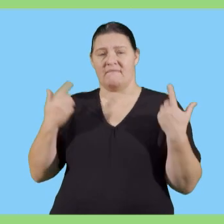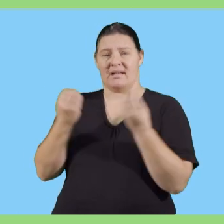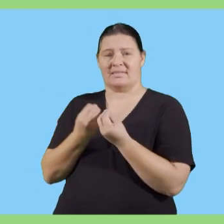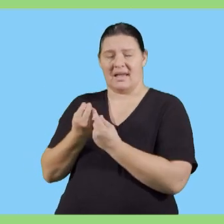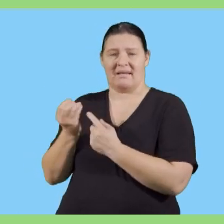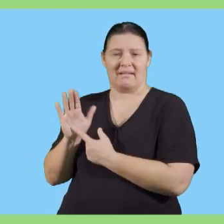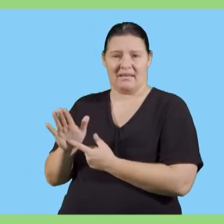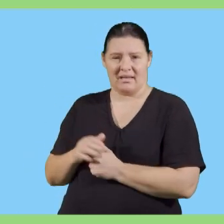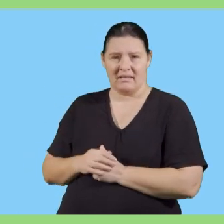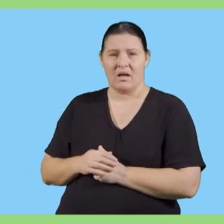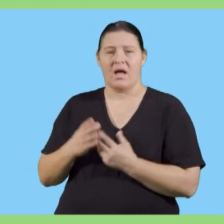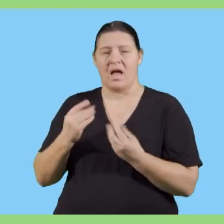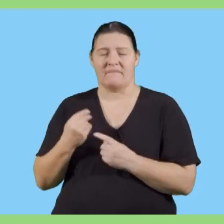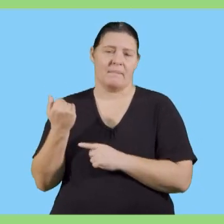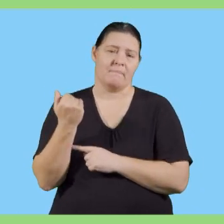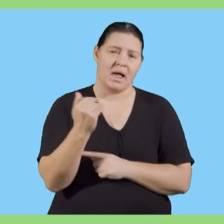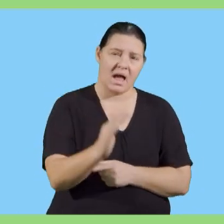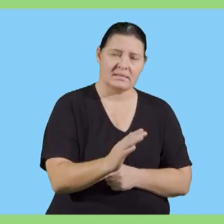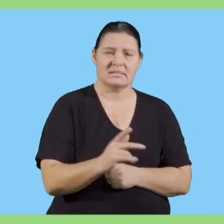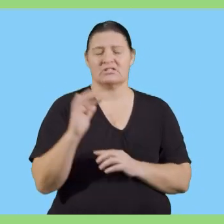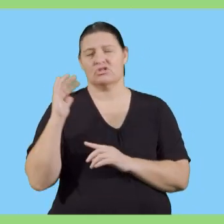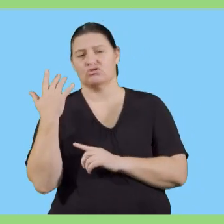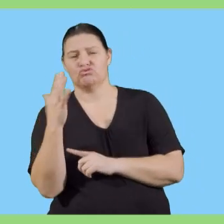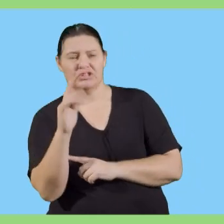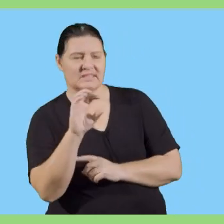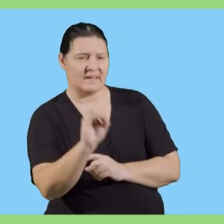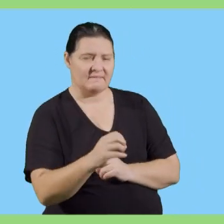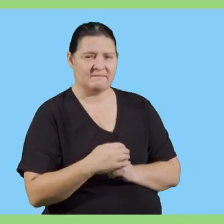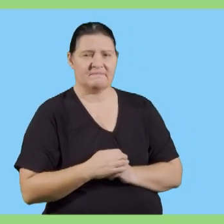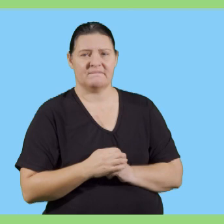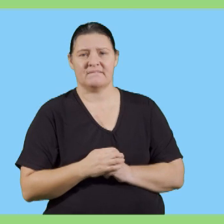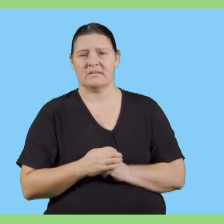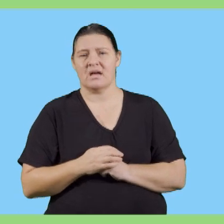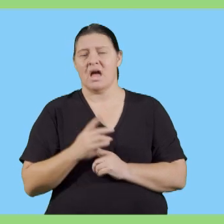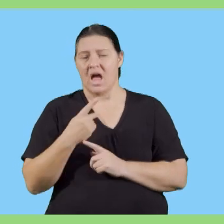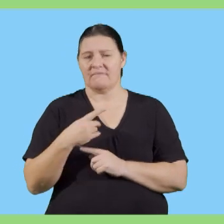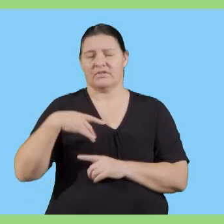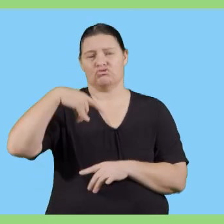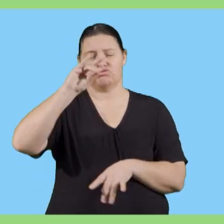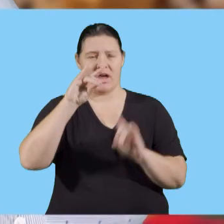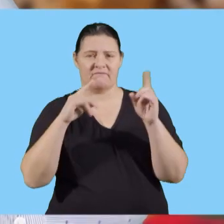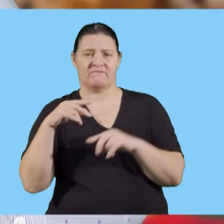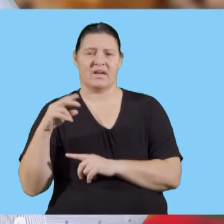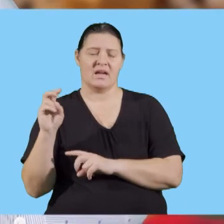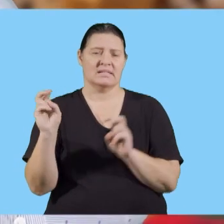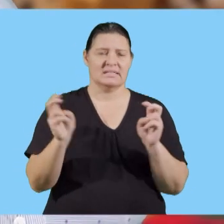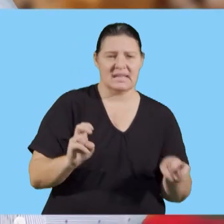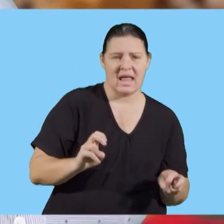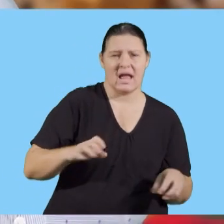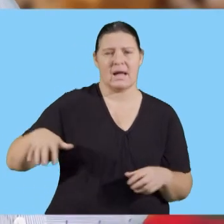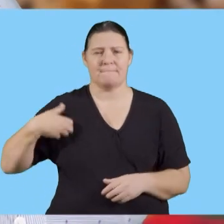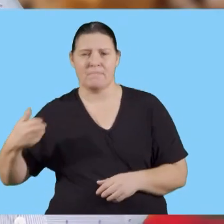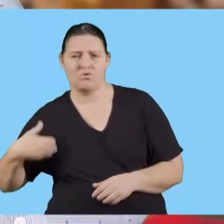here. We have our giraffes, the snake and the baboon, and the grass. So these are our living organisms that form the